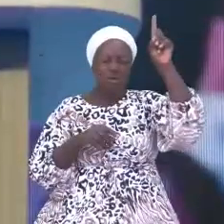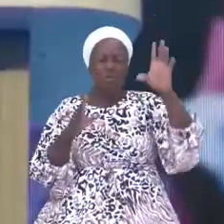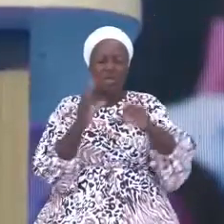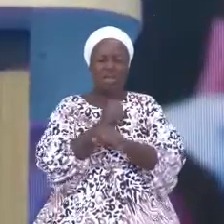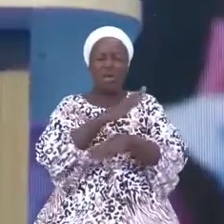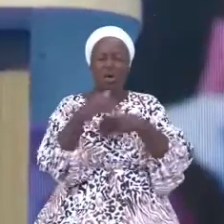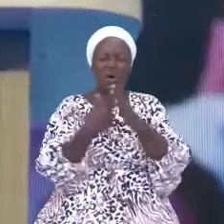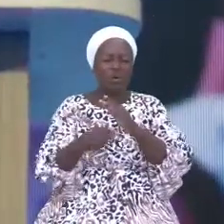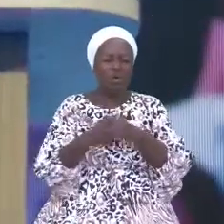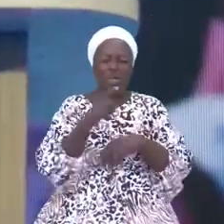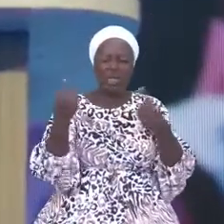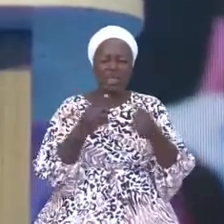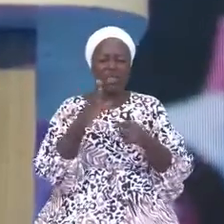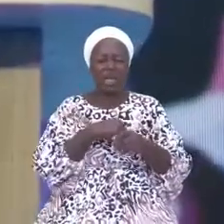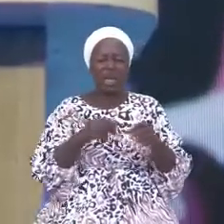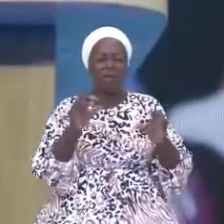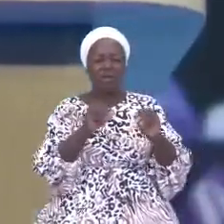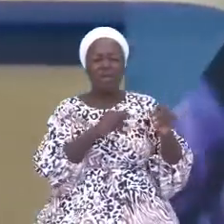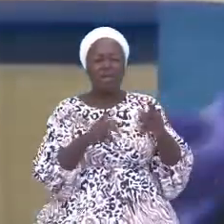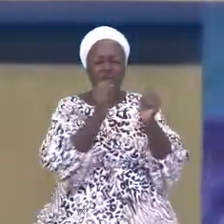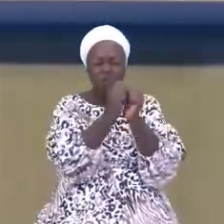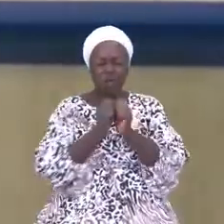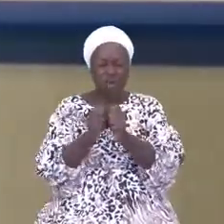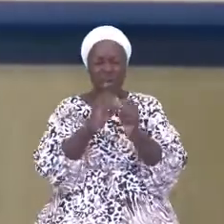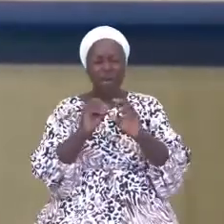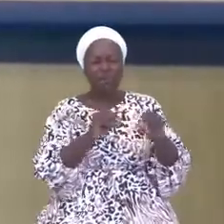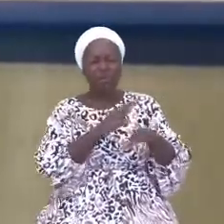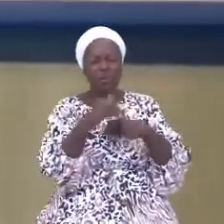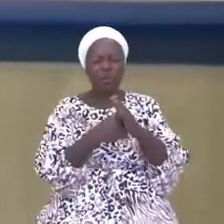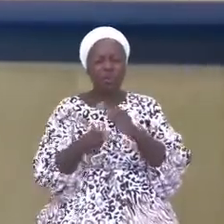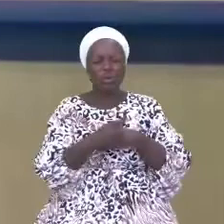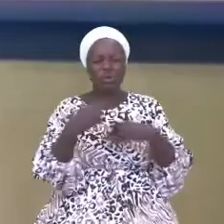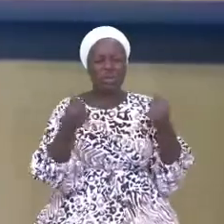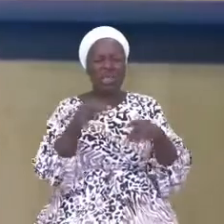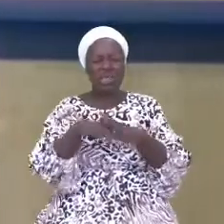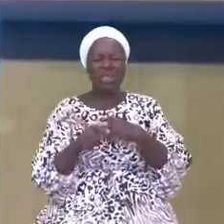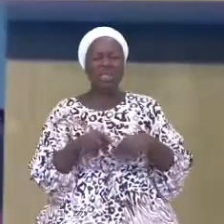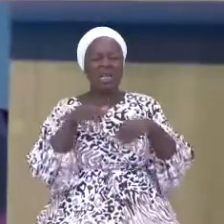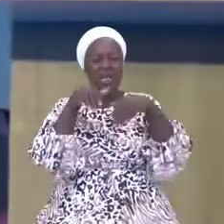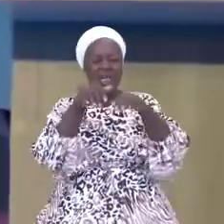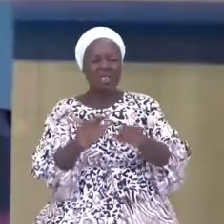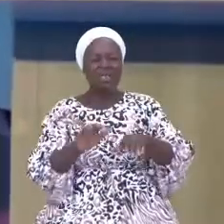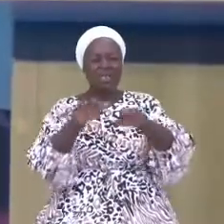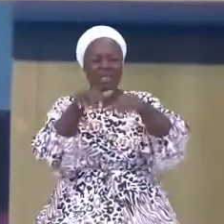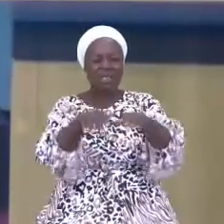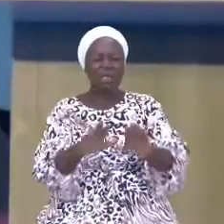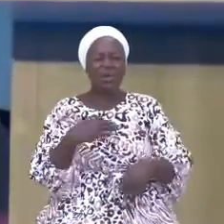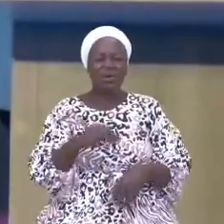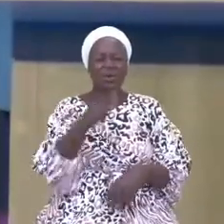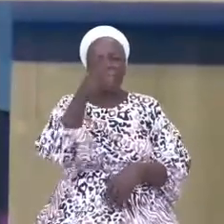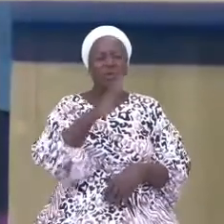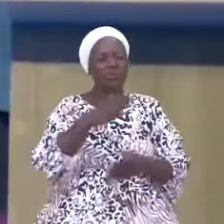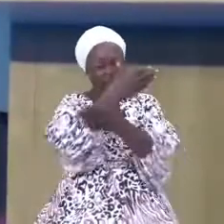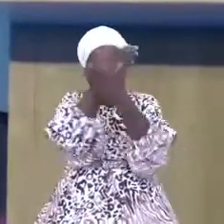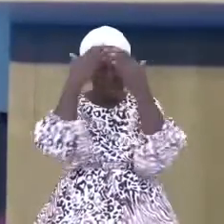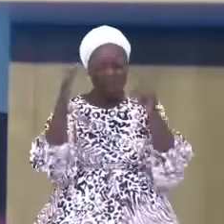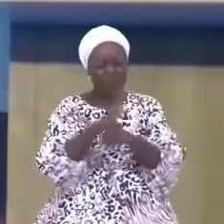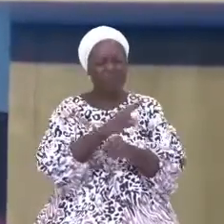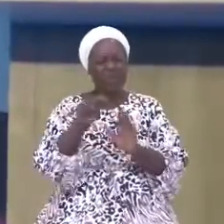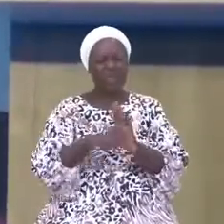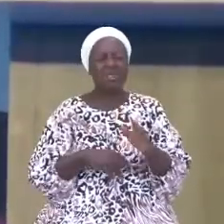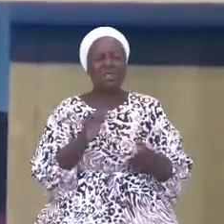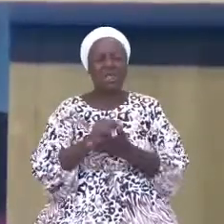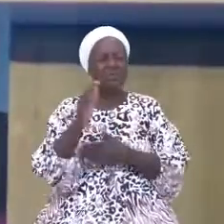them together, and put all those sins in the sea of God's forgetfulness. That you will